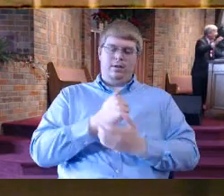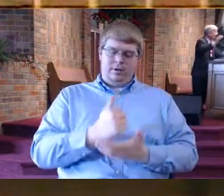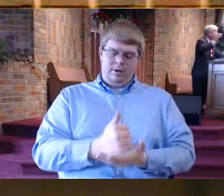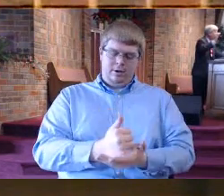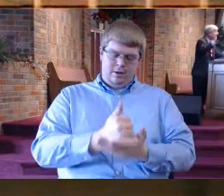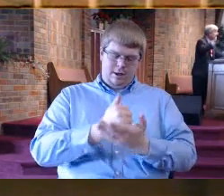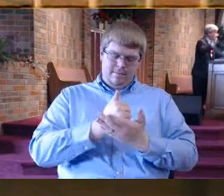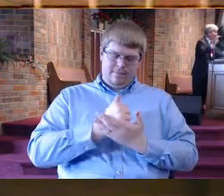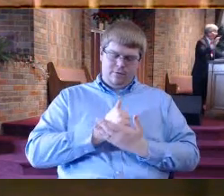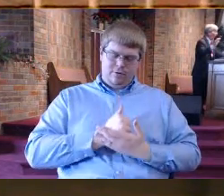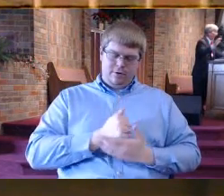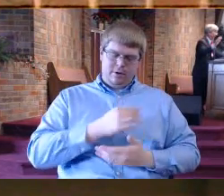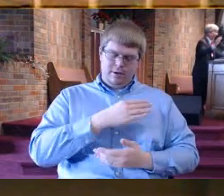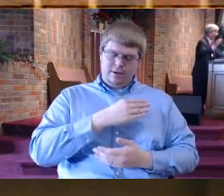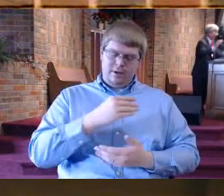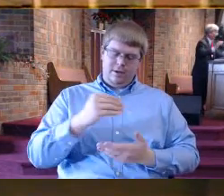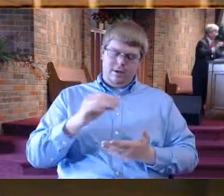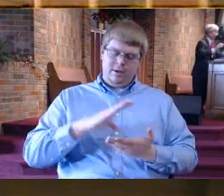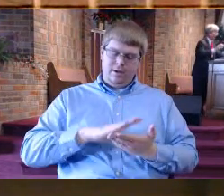love, heal, and